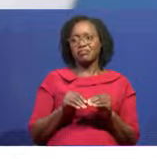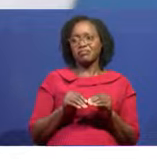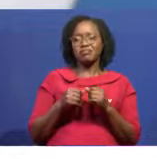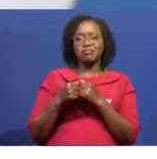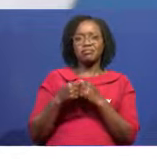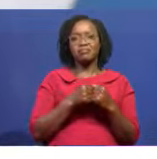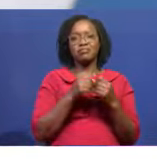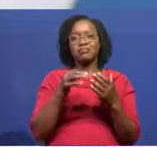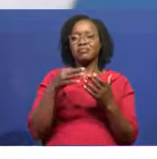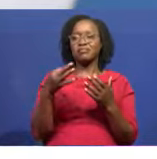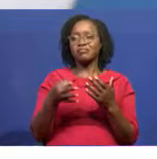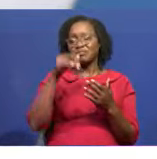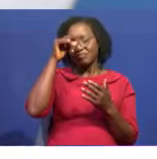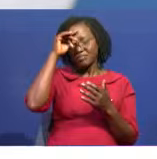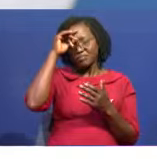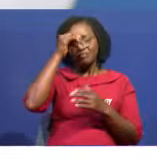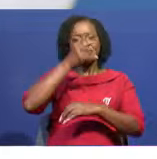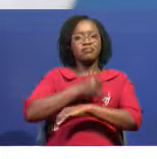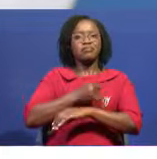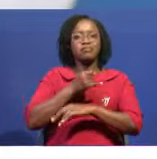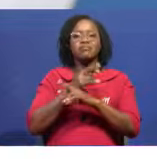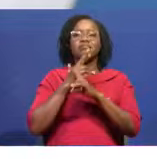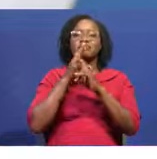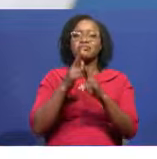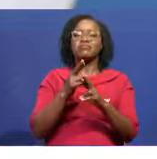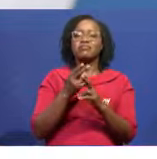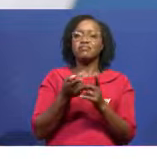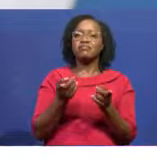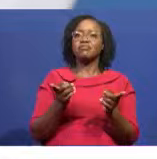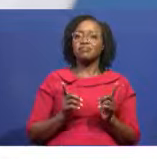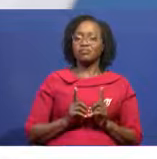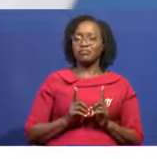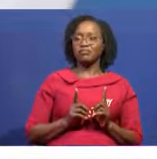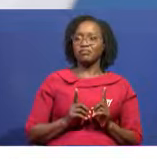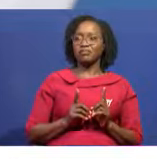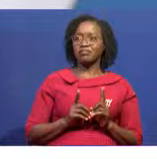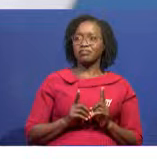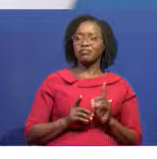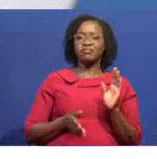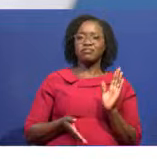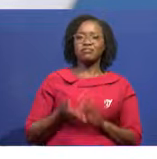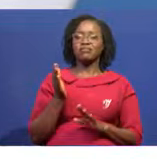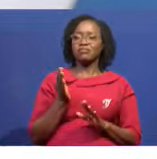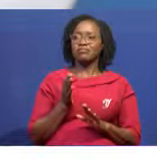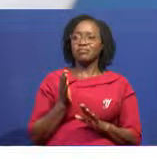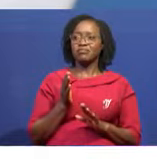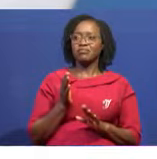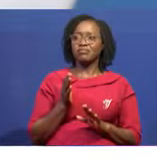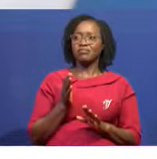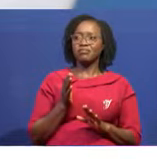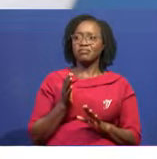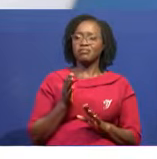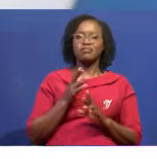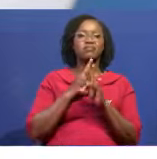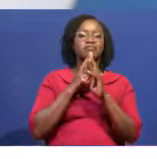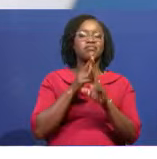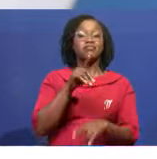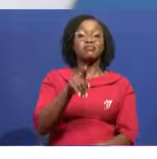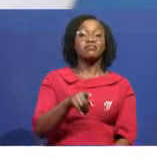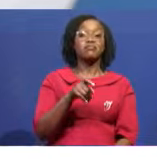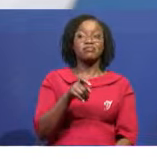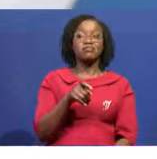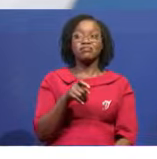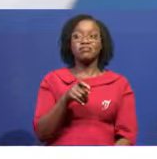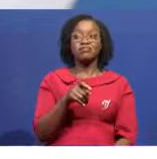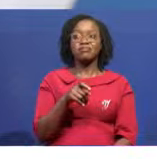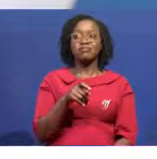with failure by government institutions to respond to us with the immediate response that we need, so as to